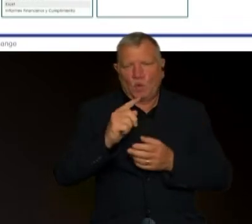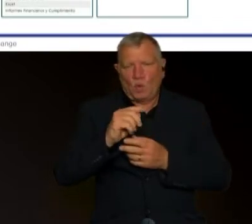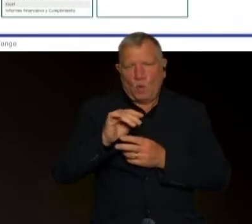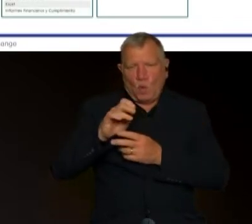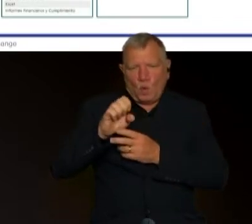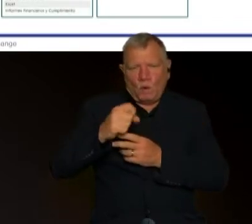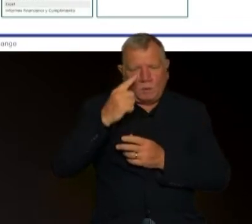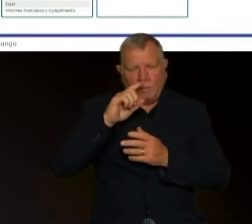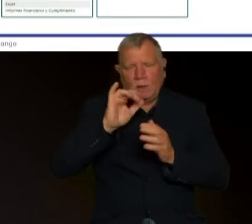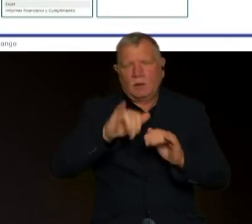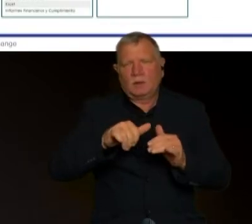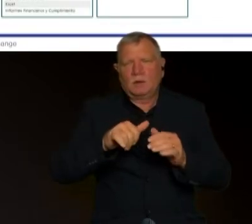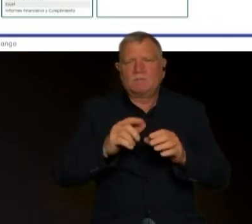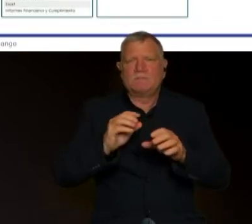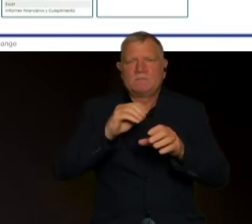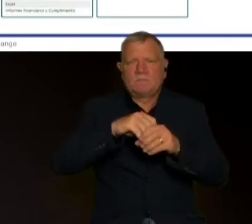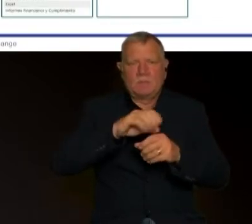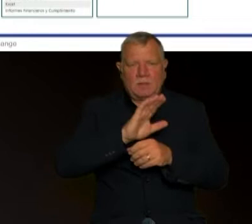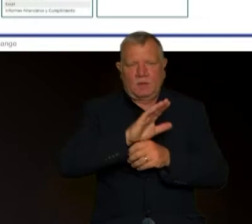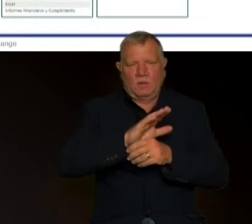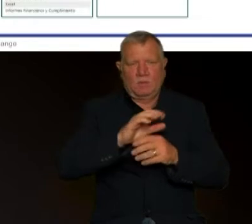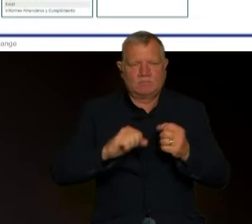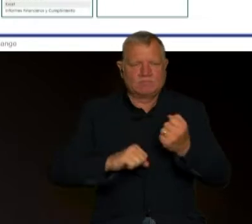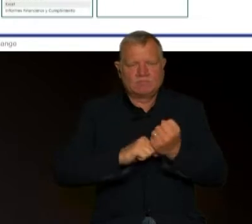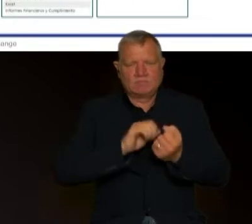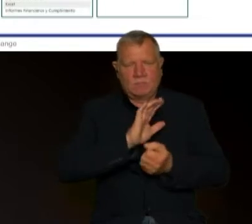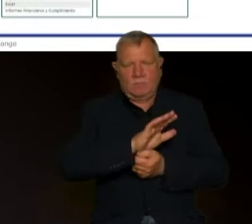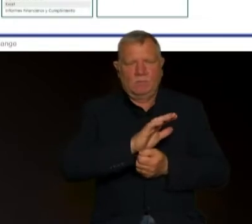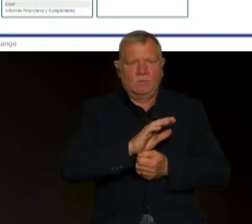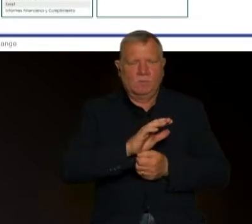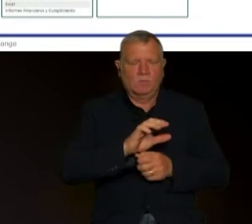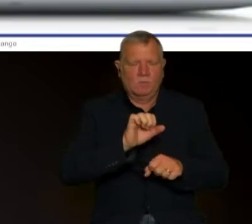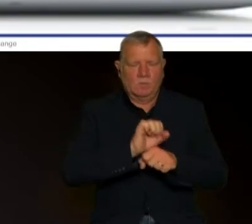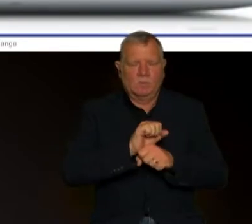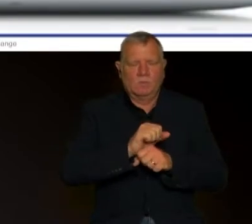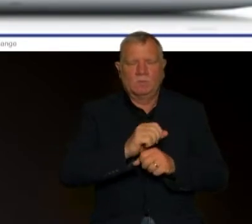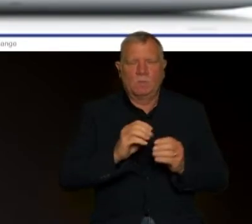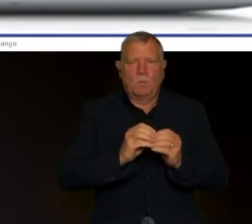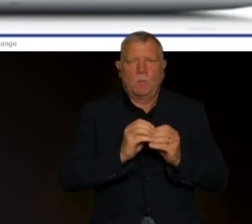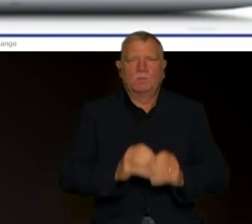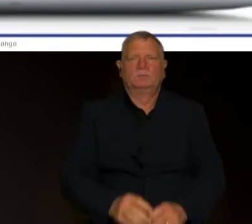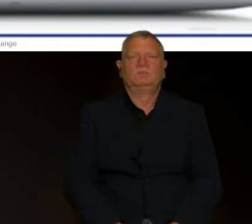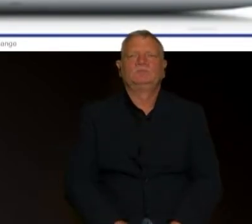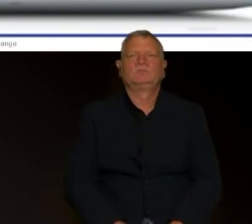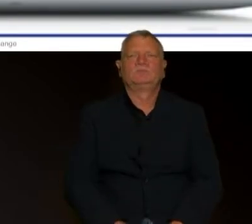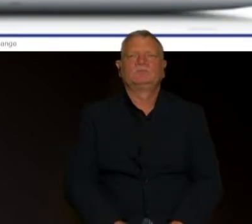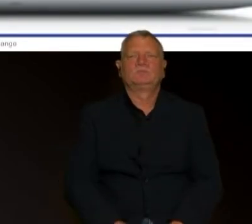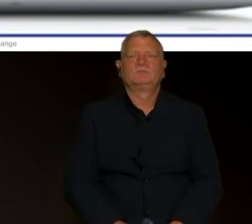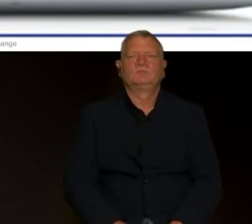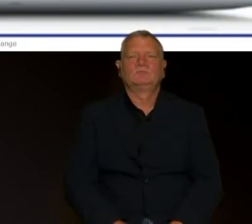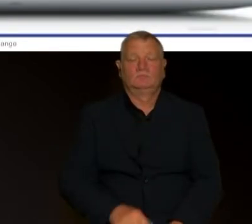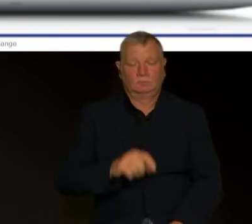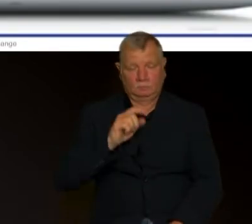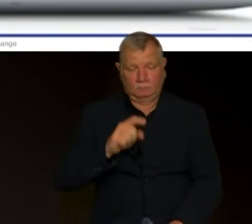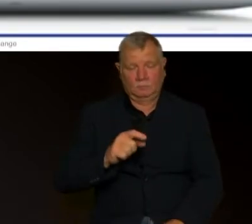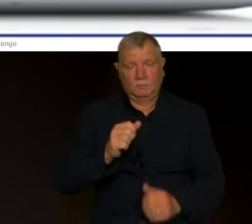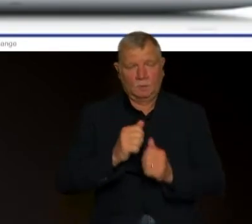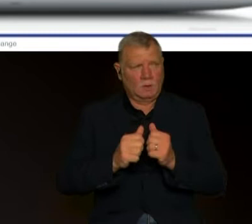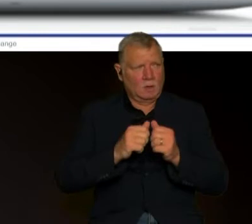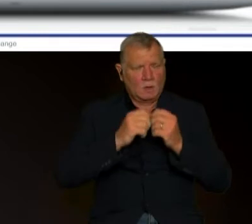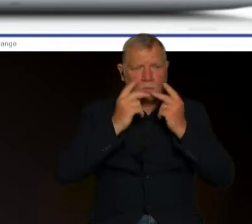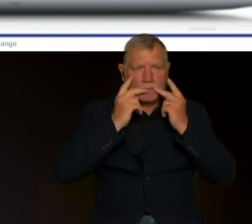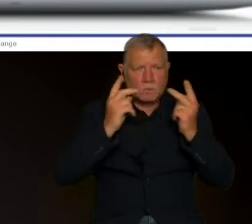gives the supervisor the ability to invest and help their employees. This